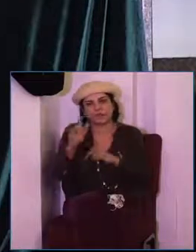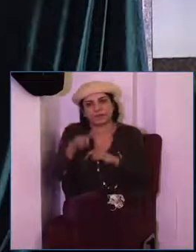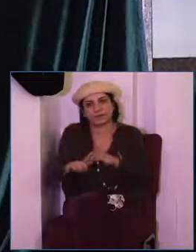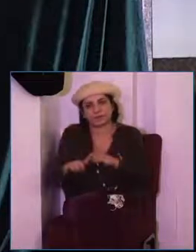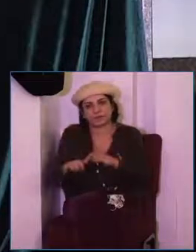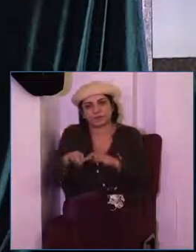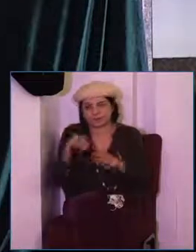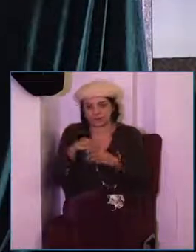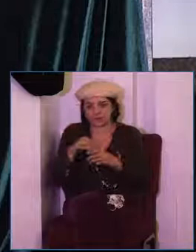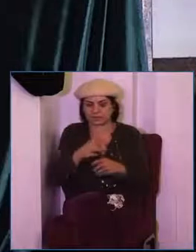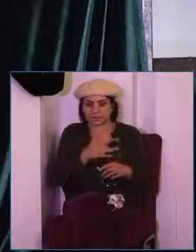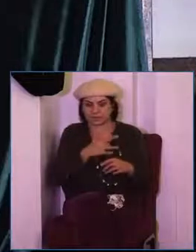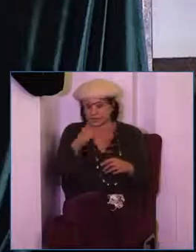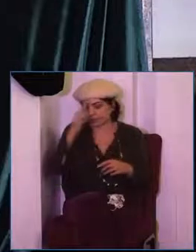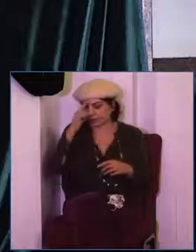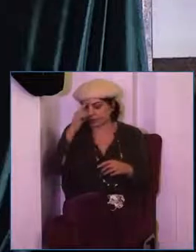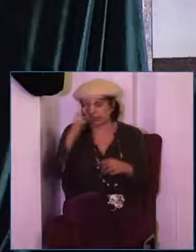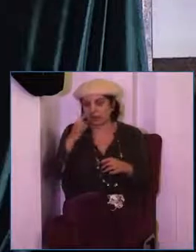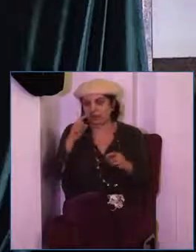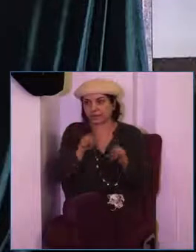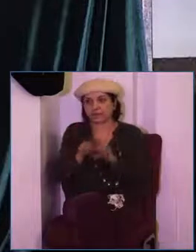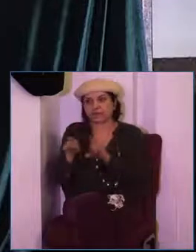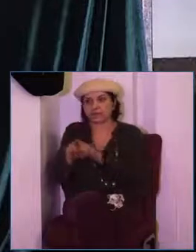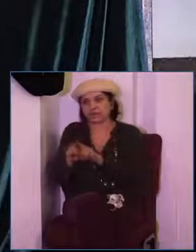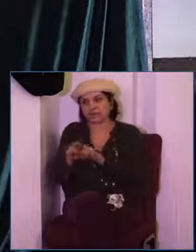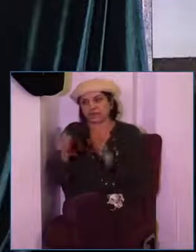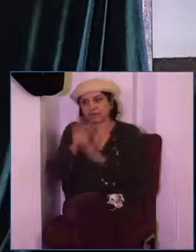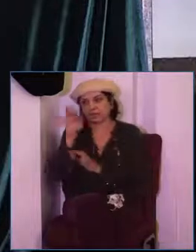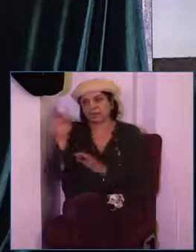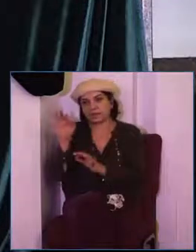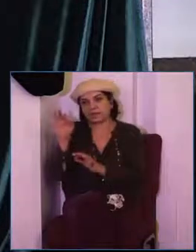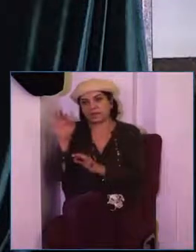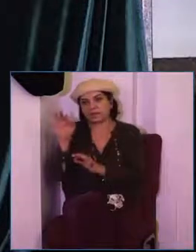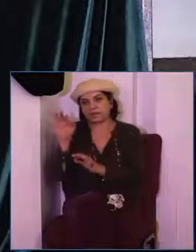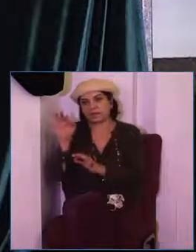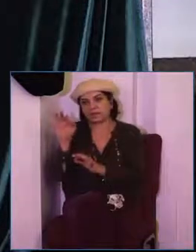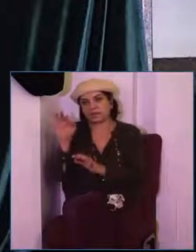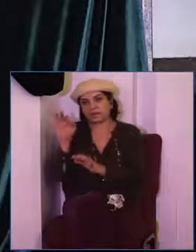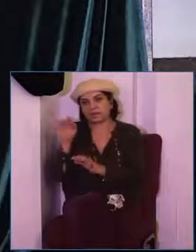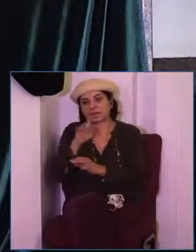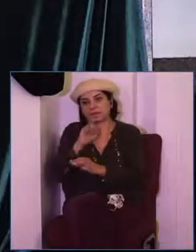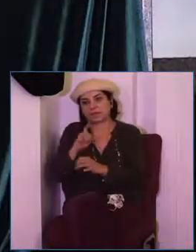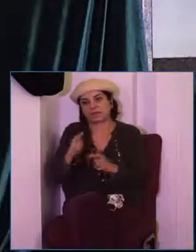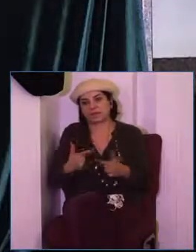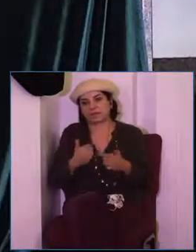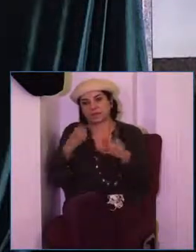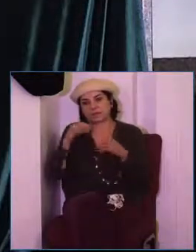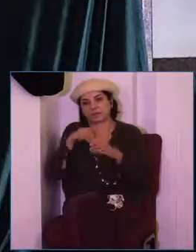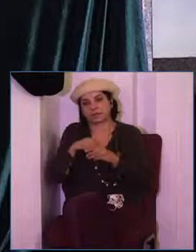that same spirit that's guarding my heart and my mind is living in me.